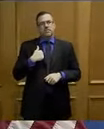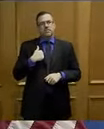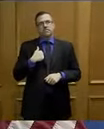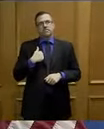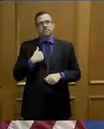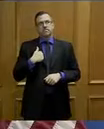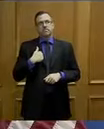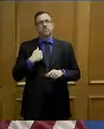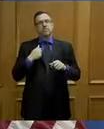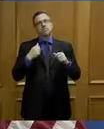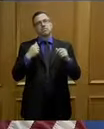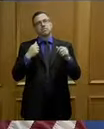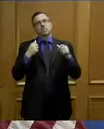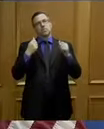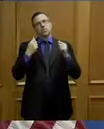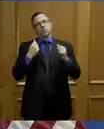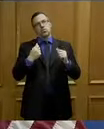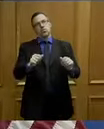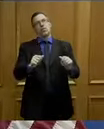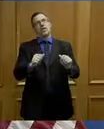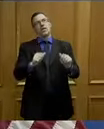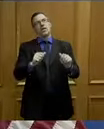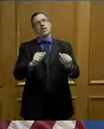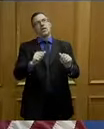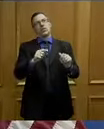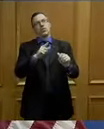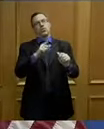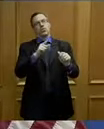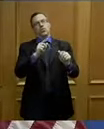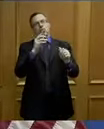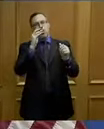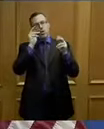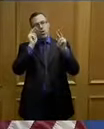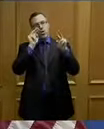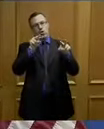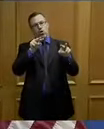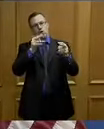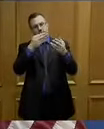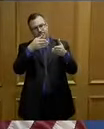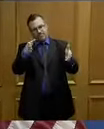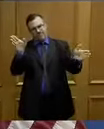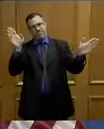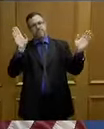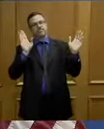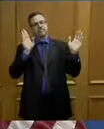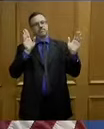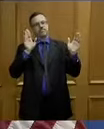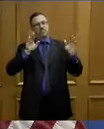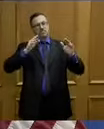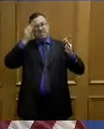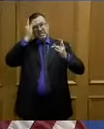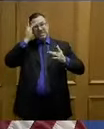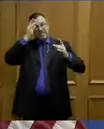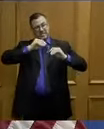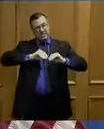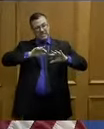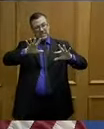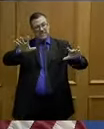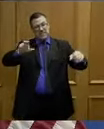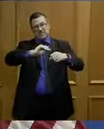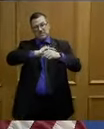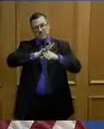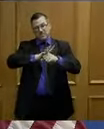to this spread of this virus and to the impacts that it'll have in our state. We know that certainly the virus